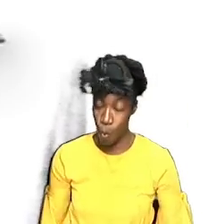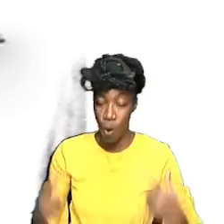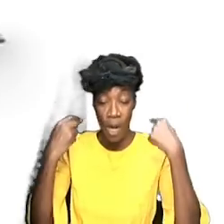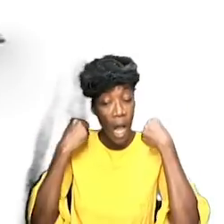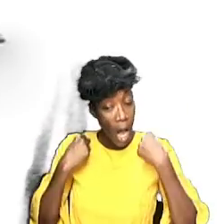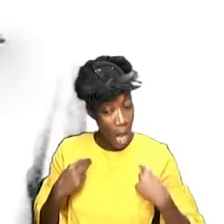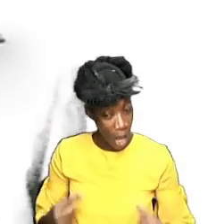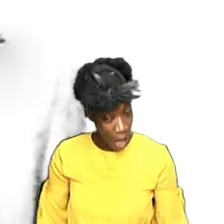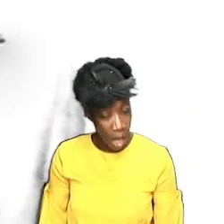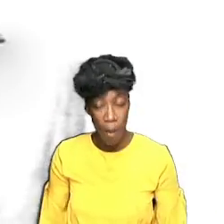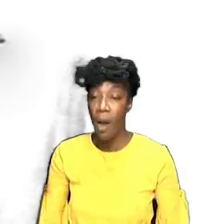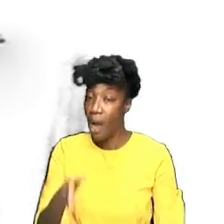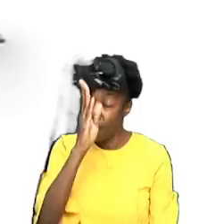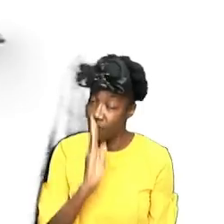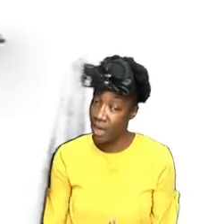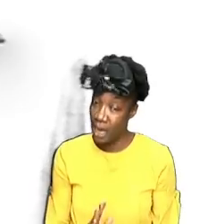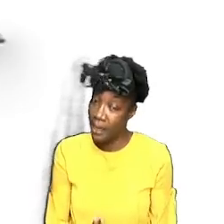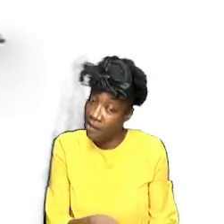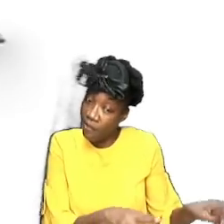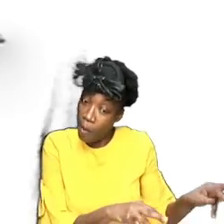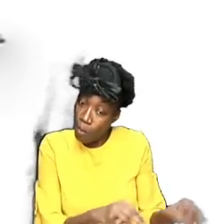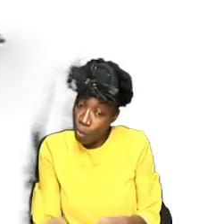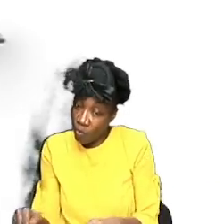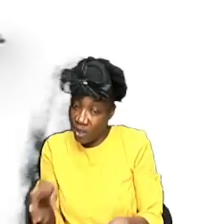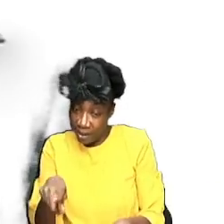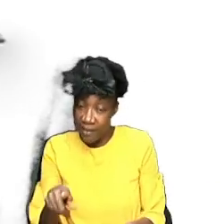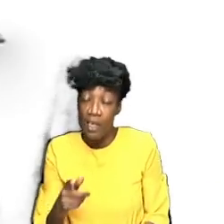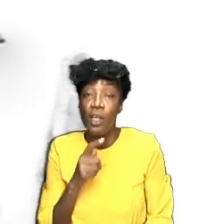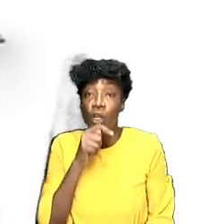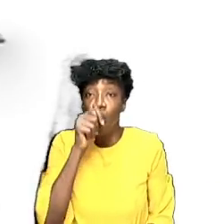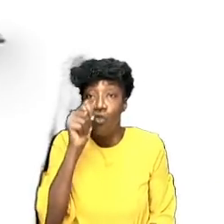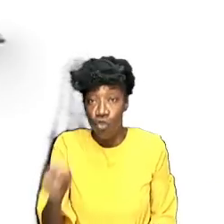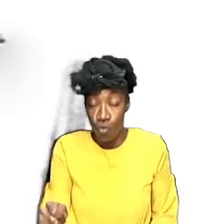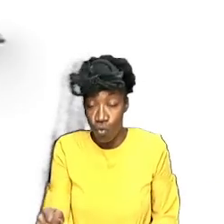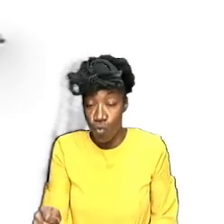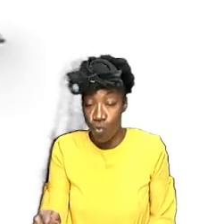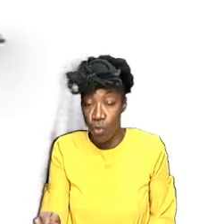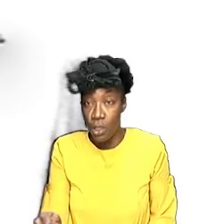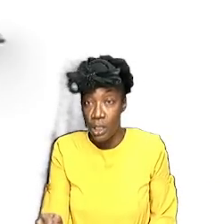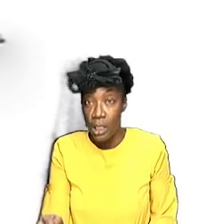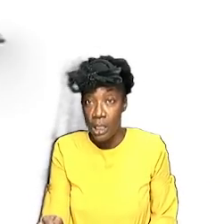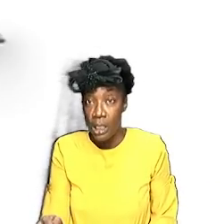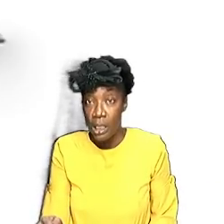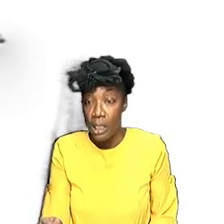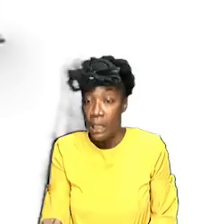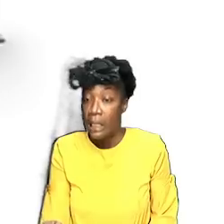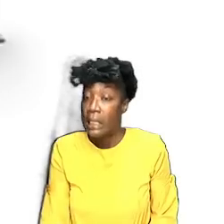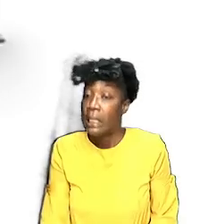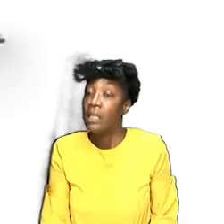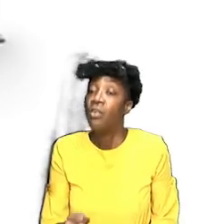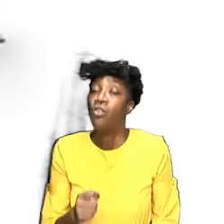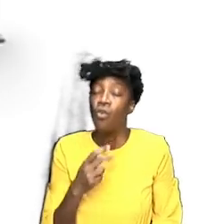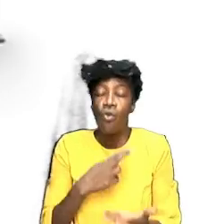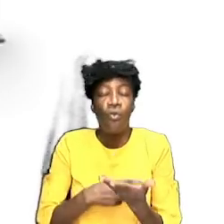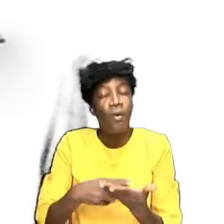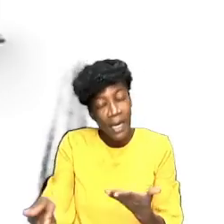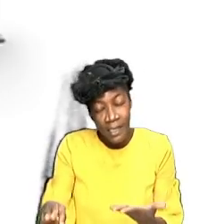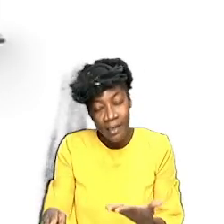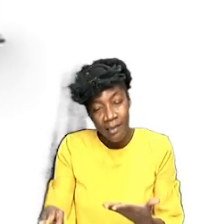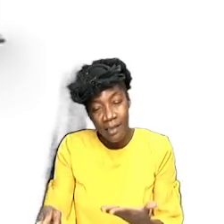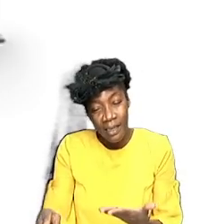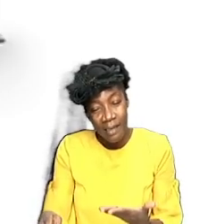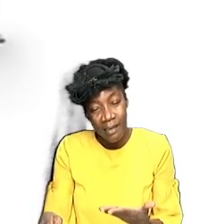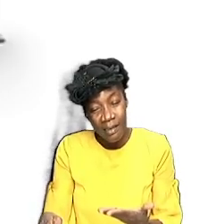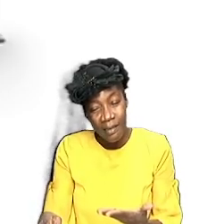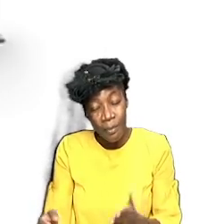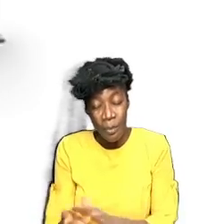we reverse this, amen, we realize that truth leads to righteousness. Righteousness leads to us to have a clear